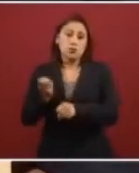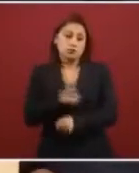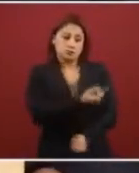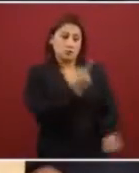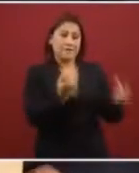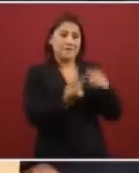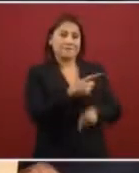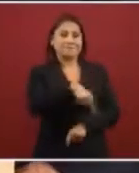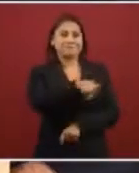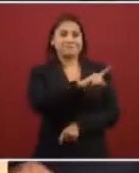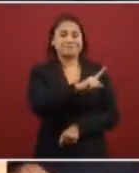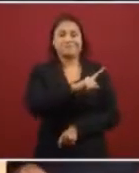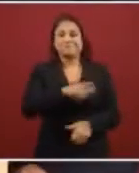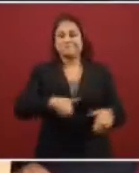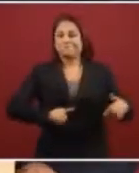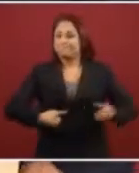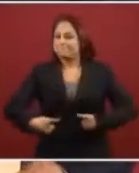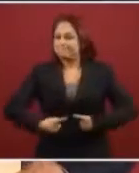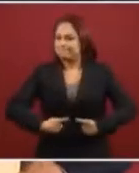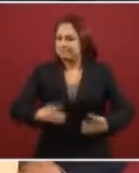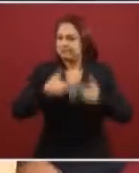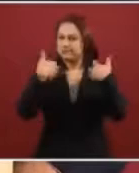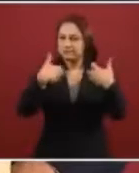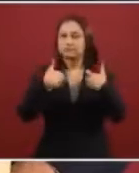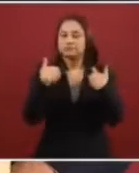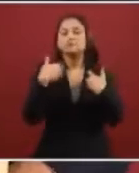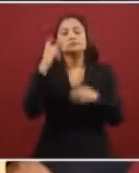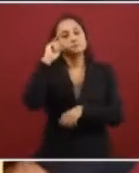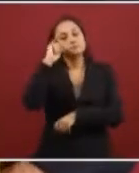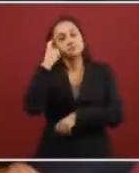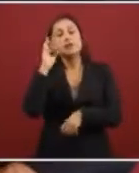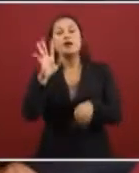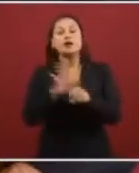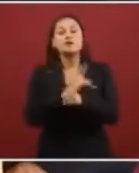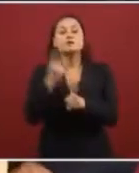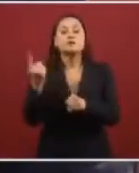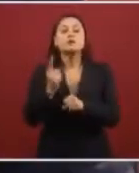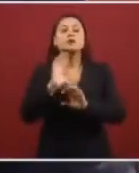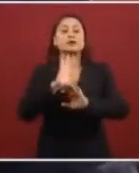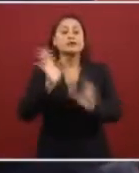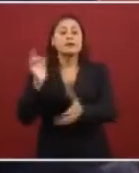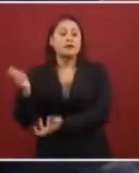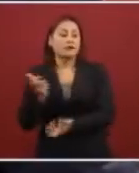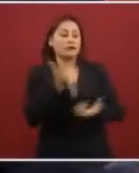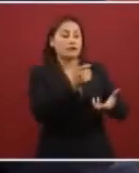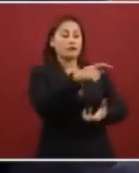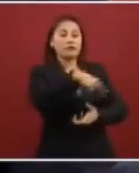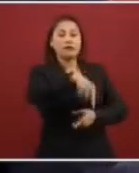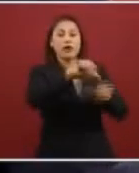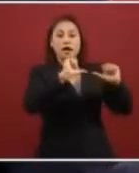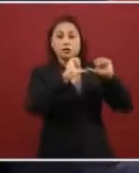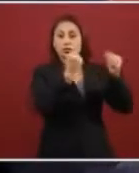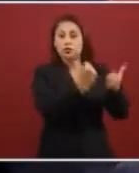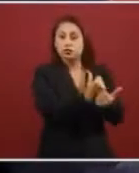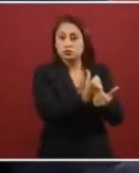that. Porque ya no se entregan apoyos a las organizaciones. The money to